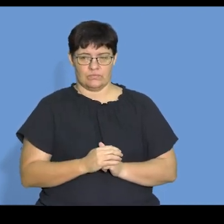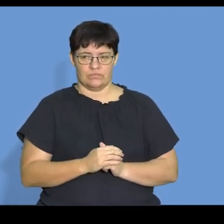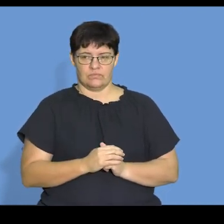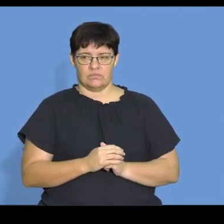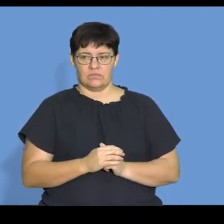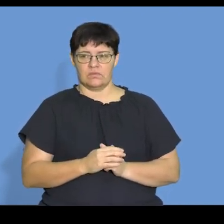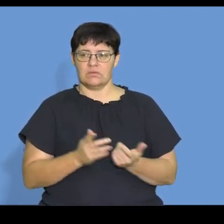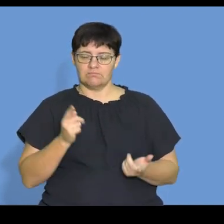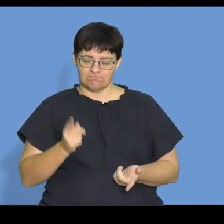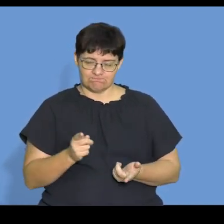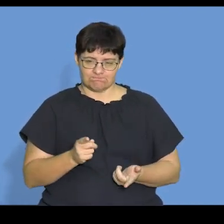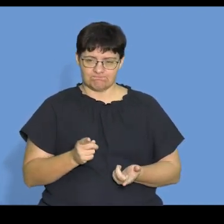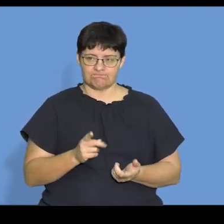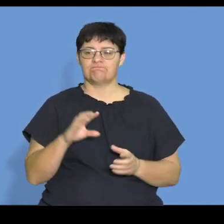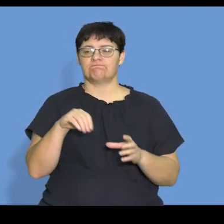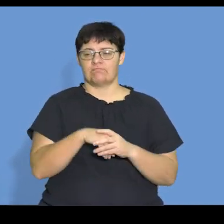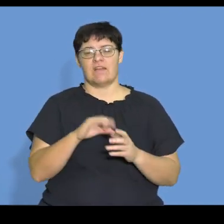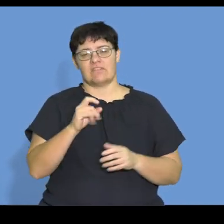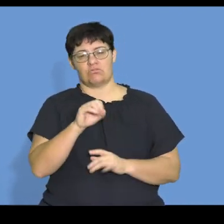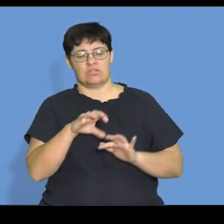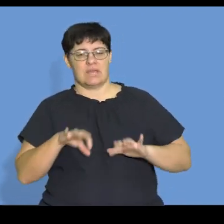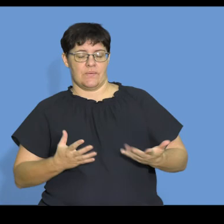be how you factorize this.